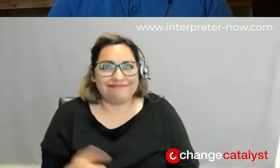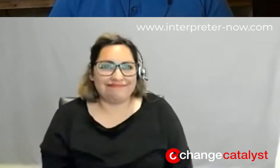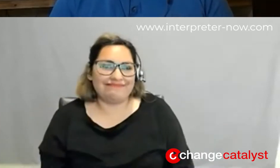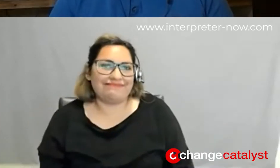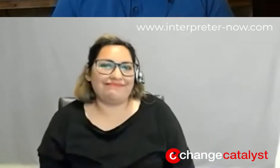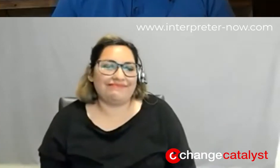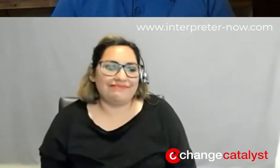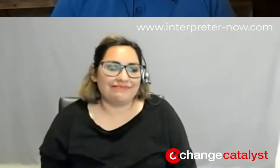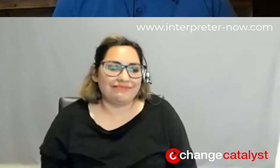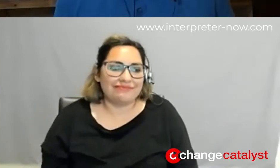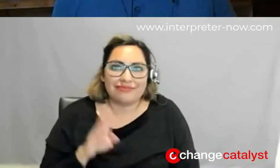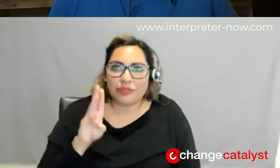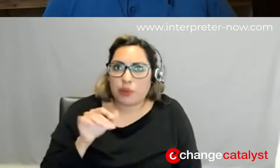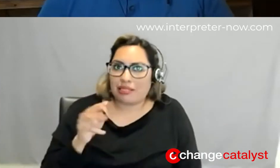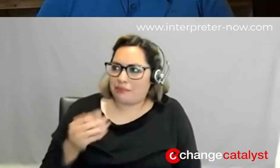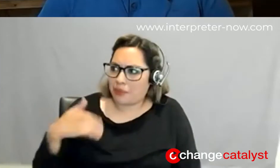Well, quite a snapshot.